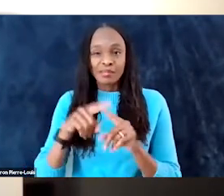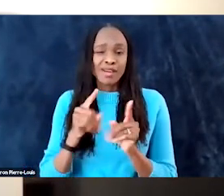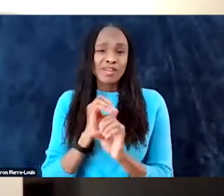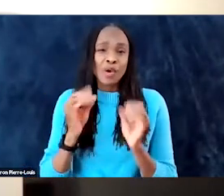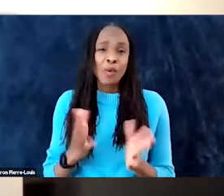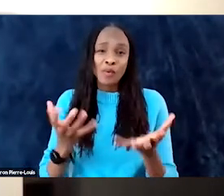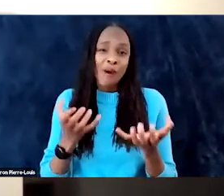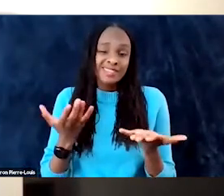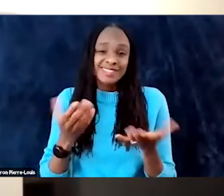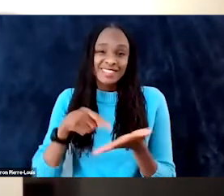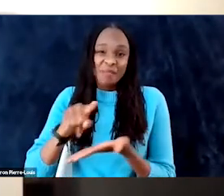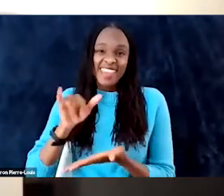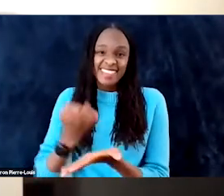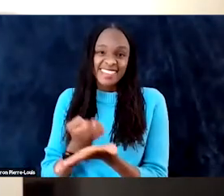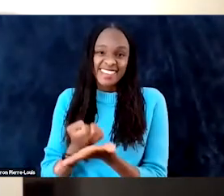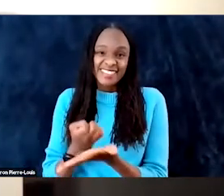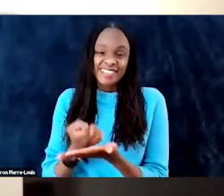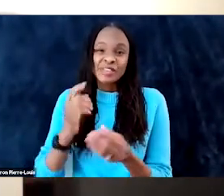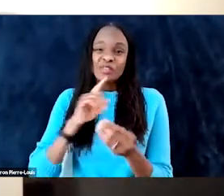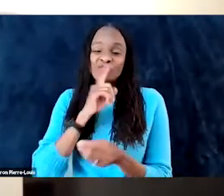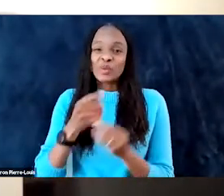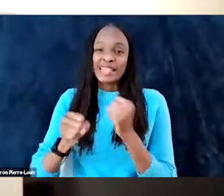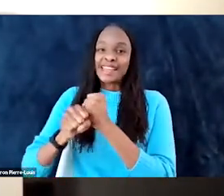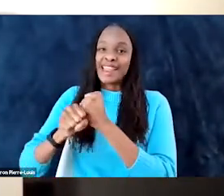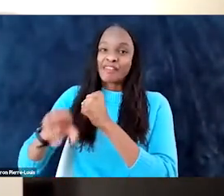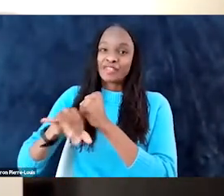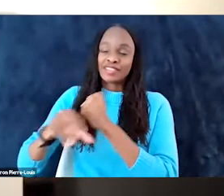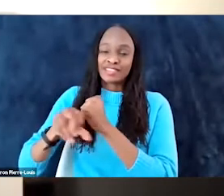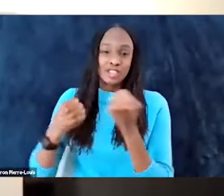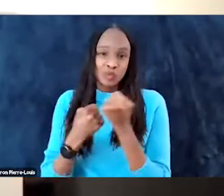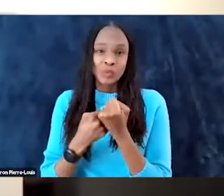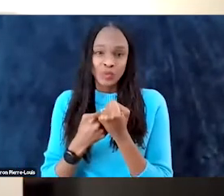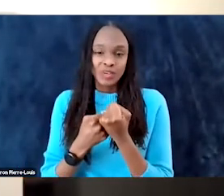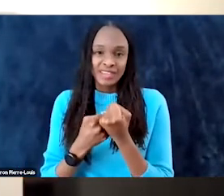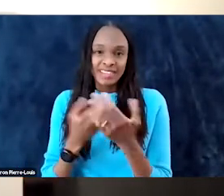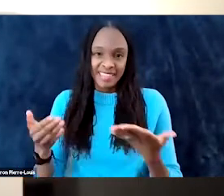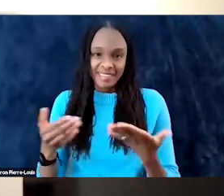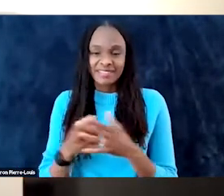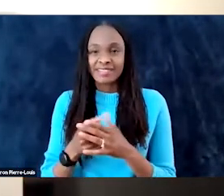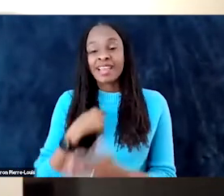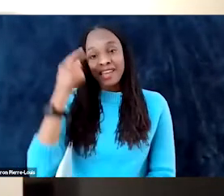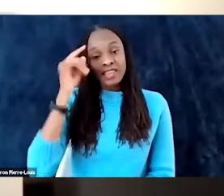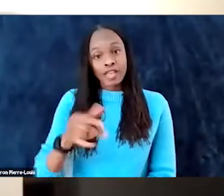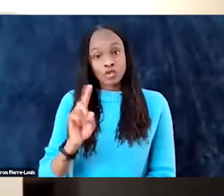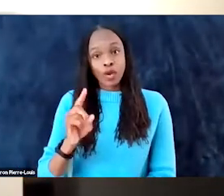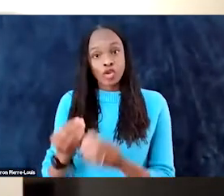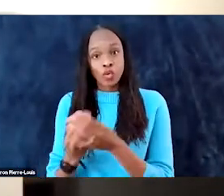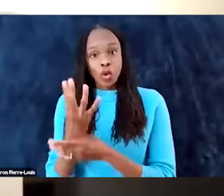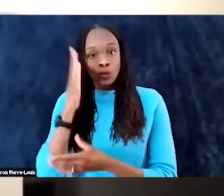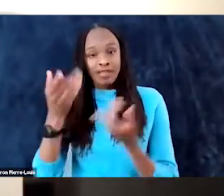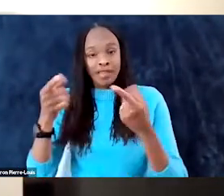pay. So it's really an advertising supported. And I think that's where the growth is going to be. But